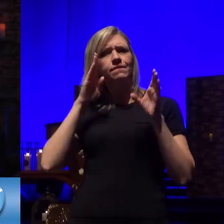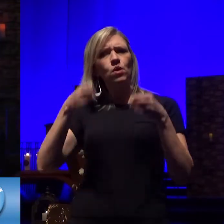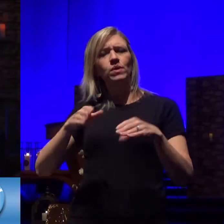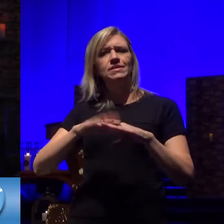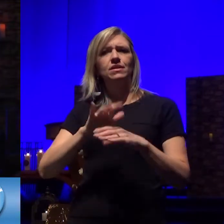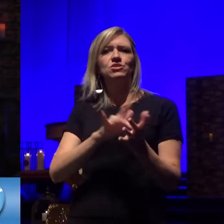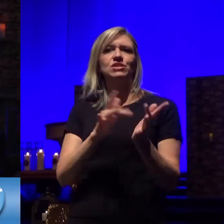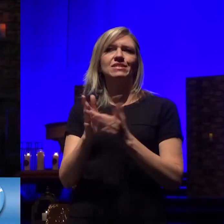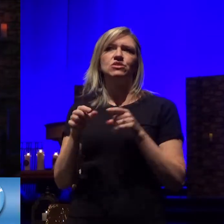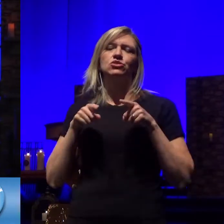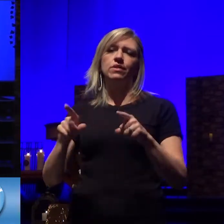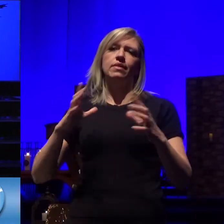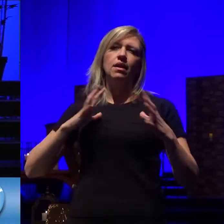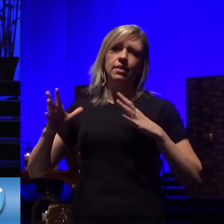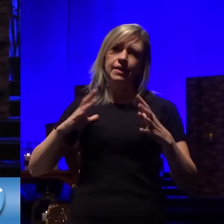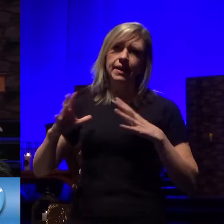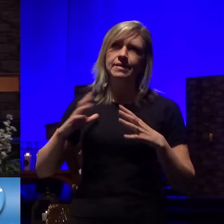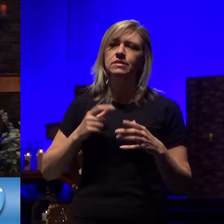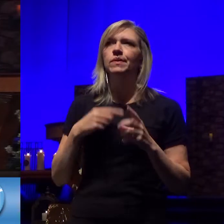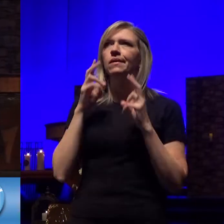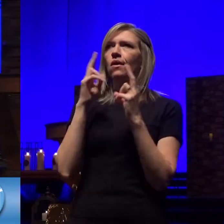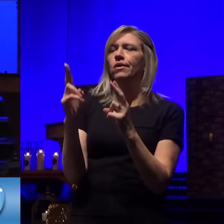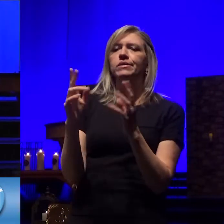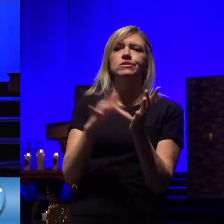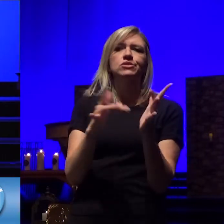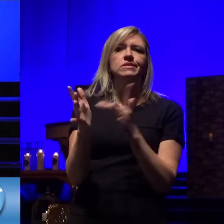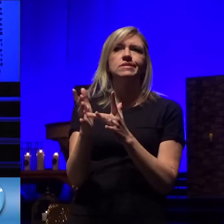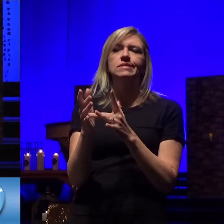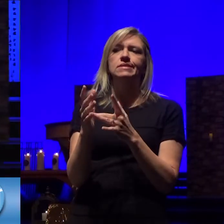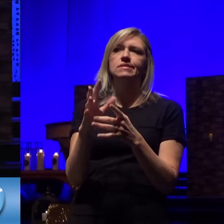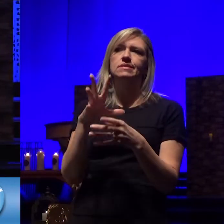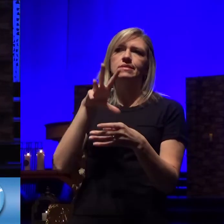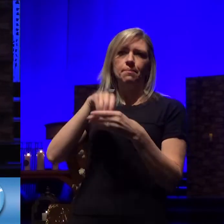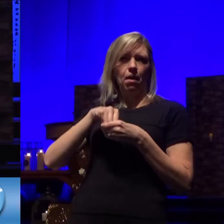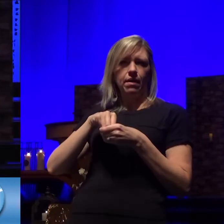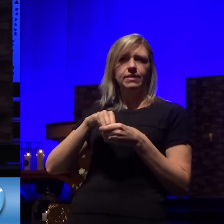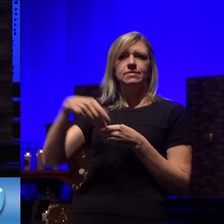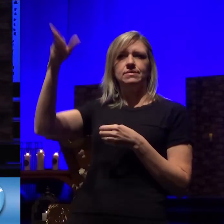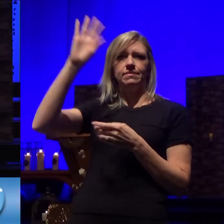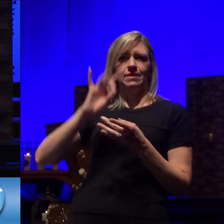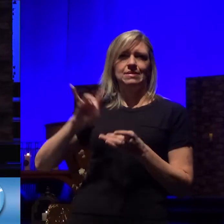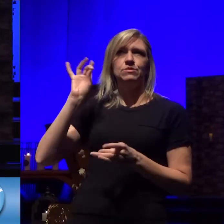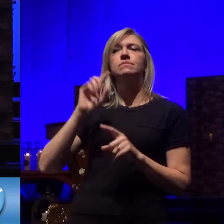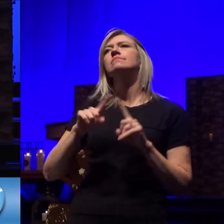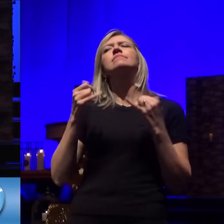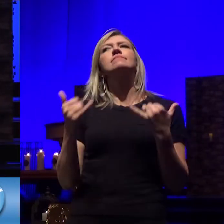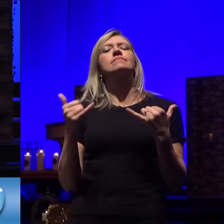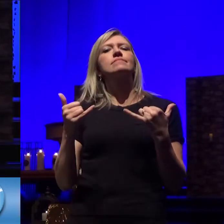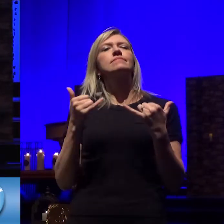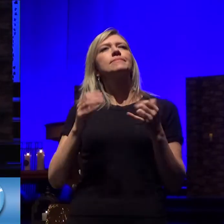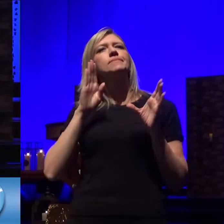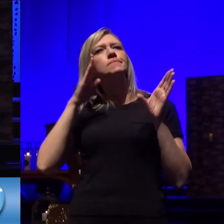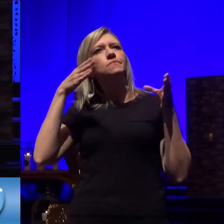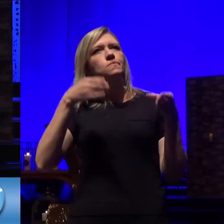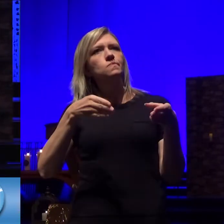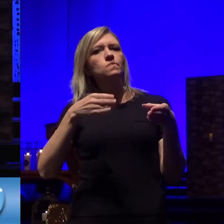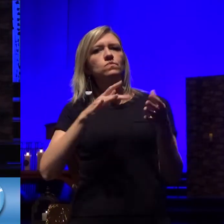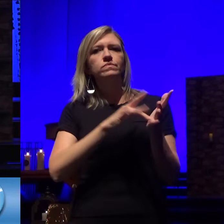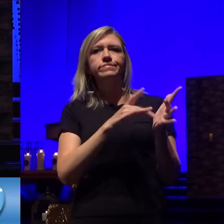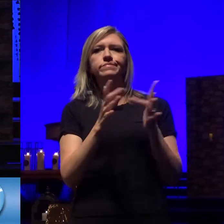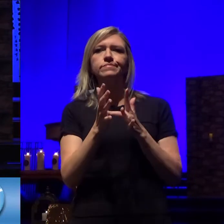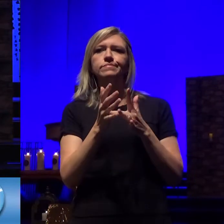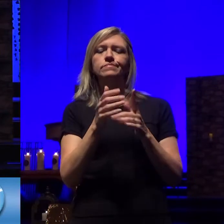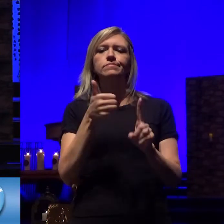on Jesus during holiday time, where we honor Jesus as the embodiment of the divine spirit. But I want to focus a little bit more today